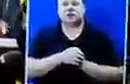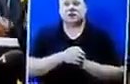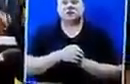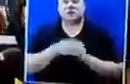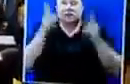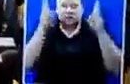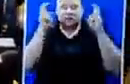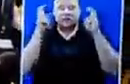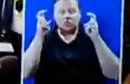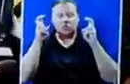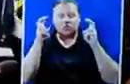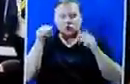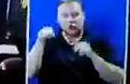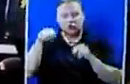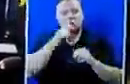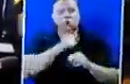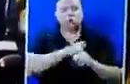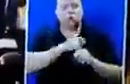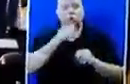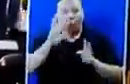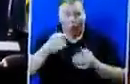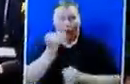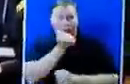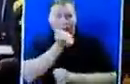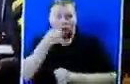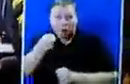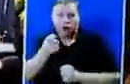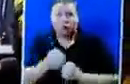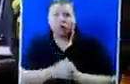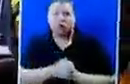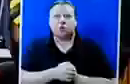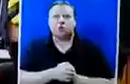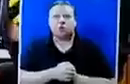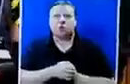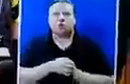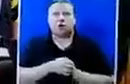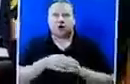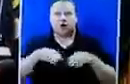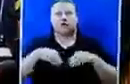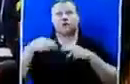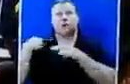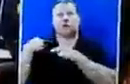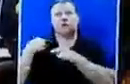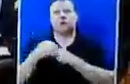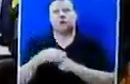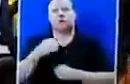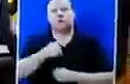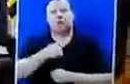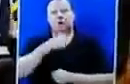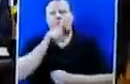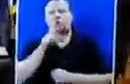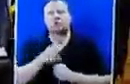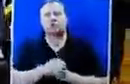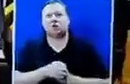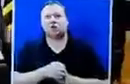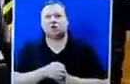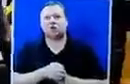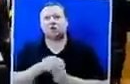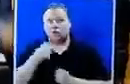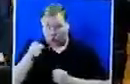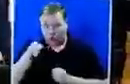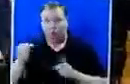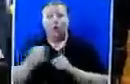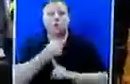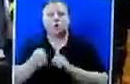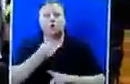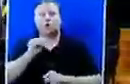if the matter is true, are you going to apologize? If you're not going to apologize, then you must be held responsible. So now, my question to you is that, are you abusing your